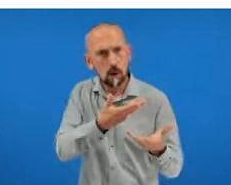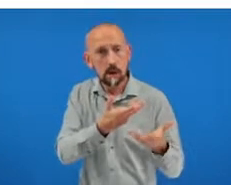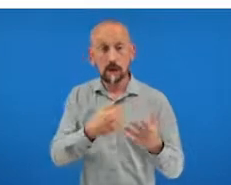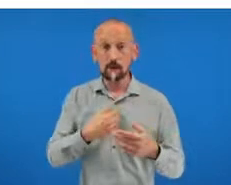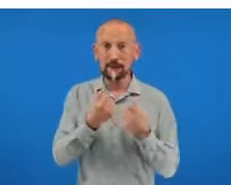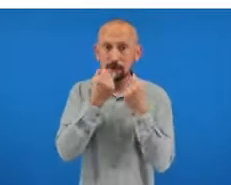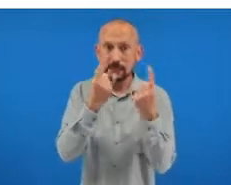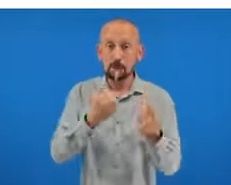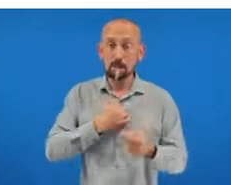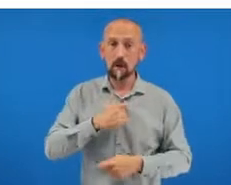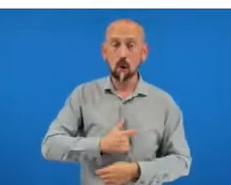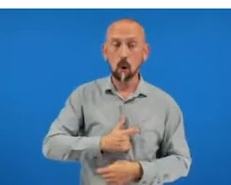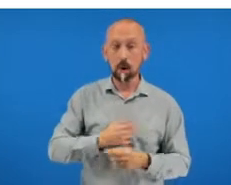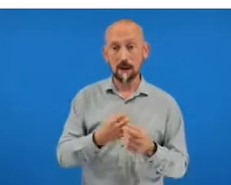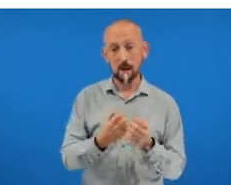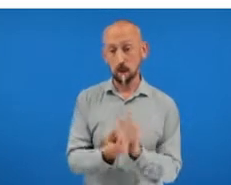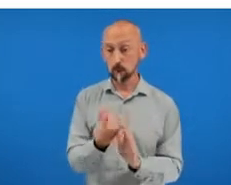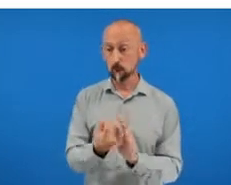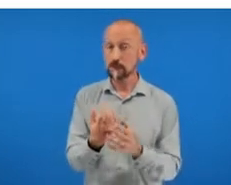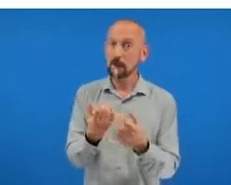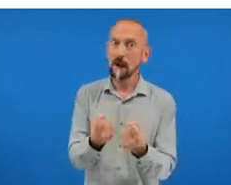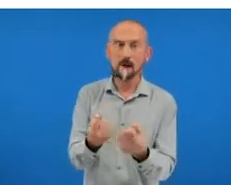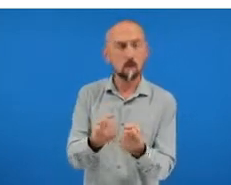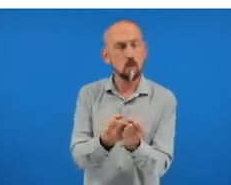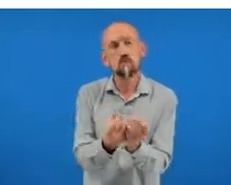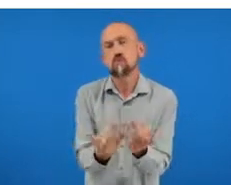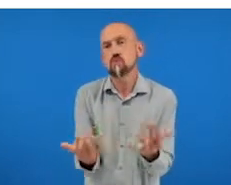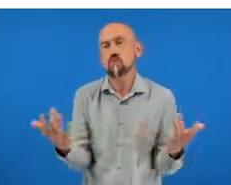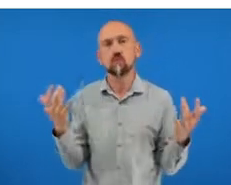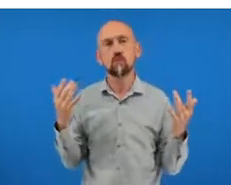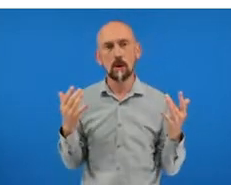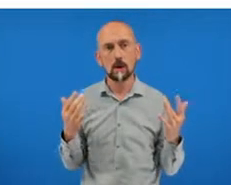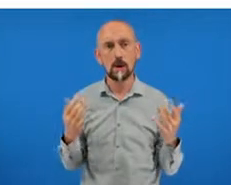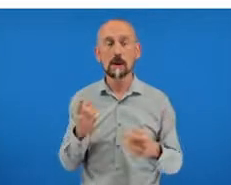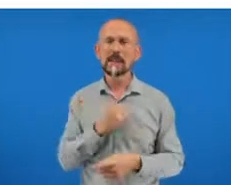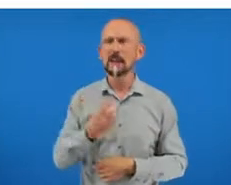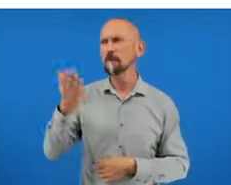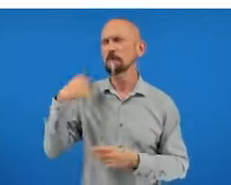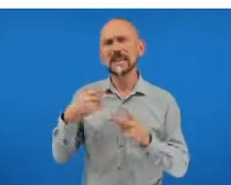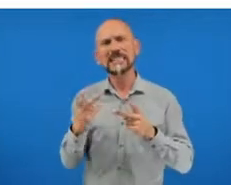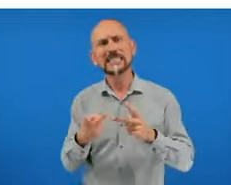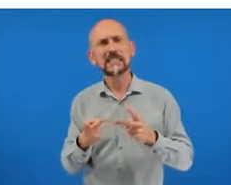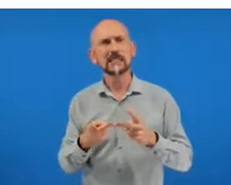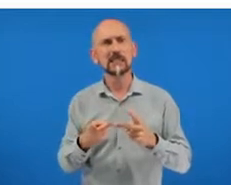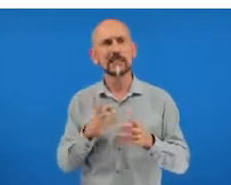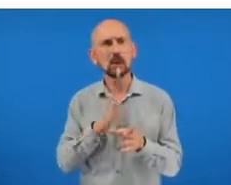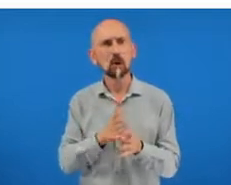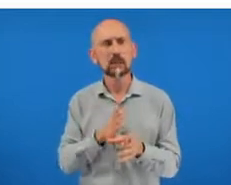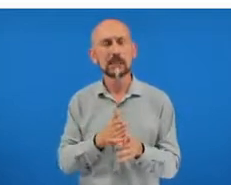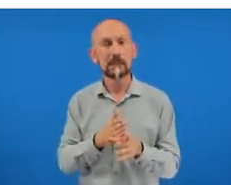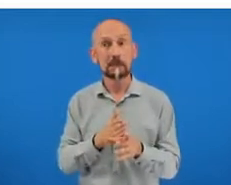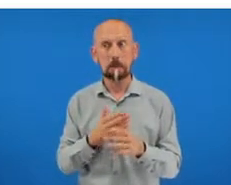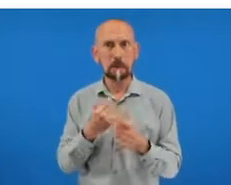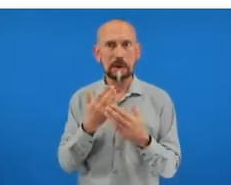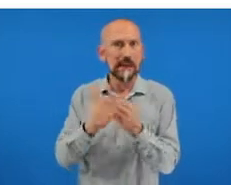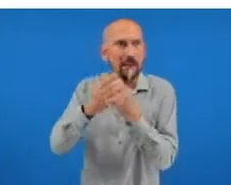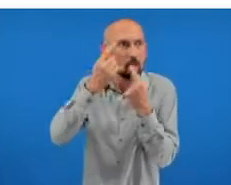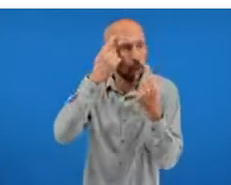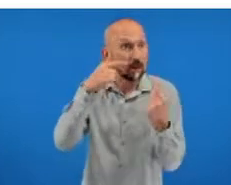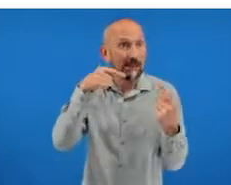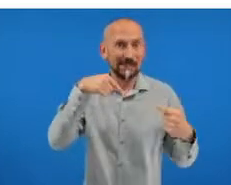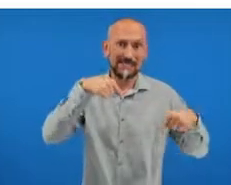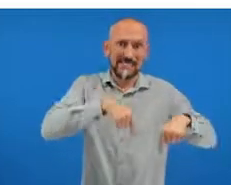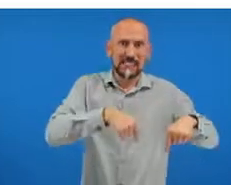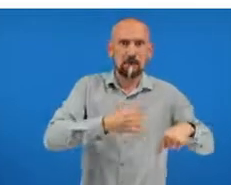endless. When I was an assistant, I didn't think I'd be doing this job in particular, but it's literally my dream